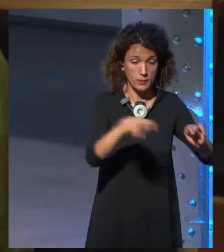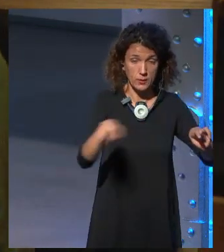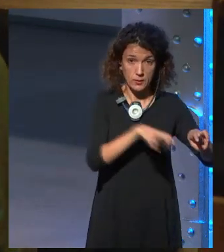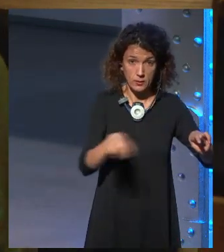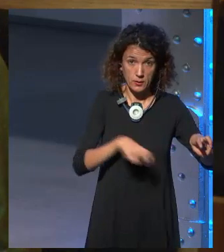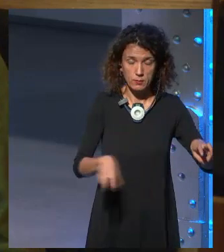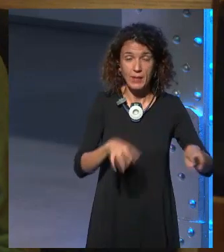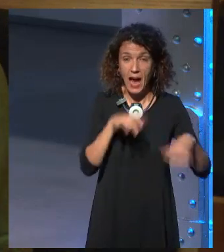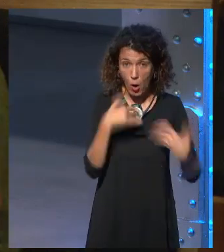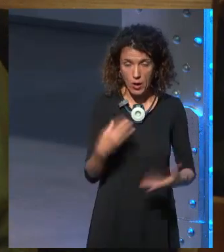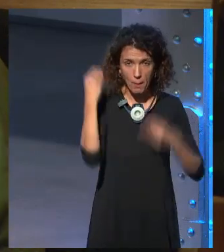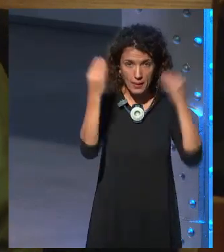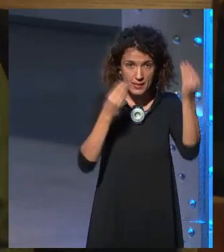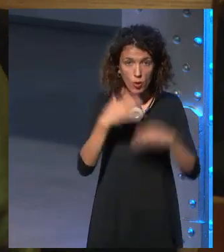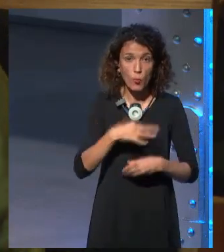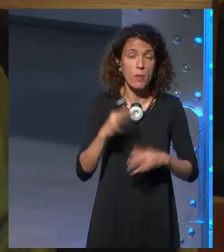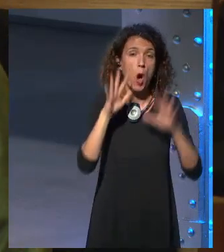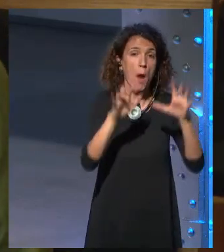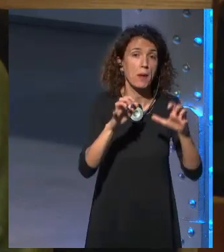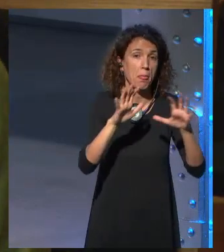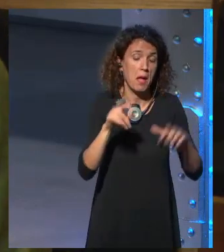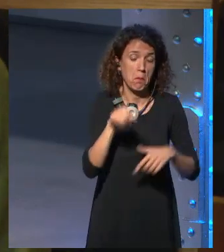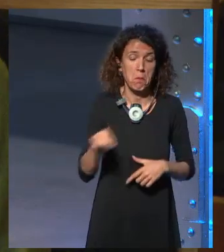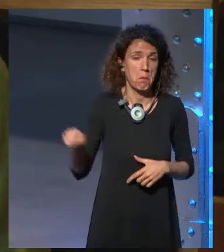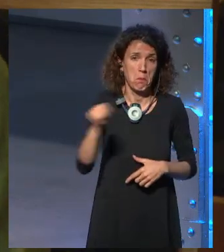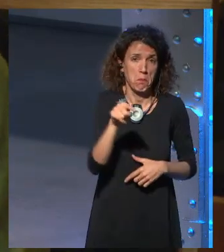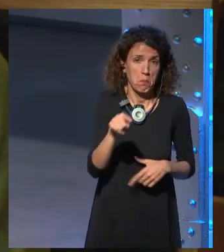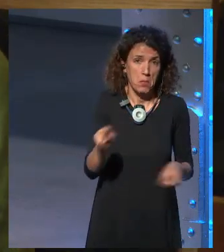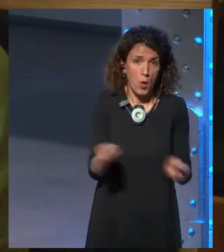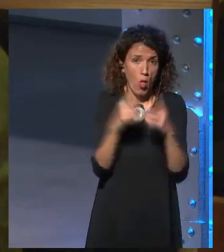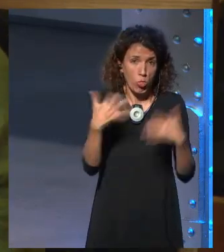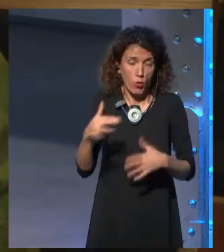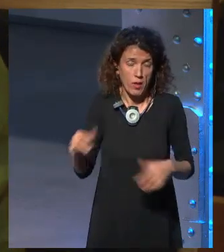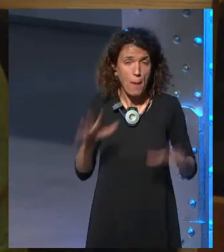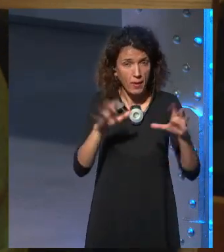on an individual table, and thinking about the fact that we can learn anywhere,